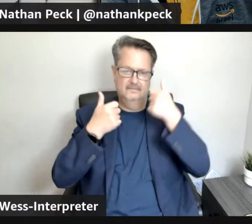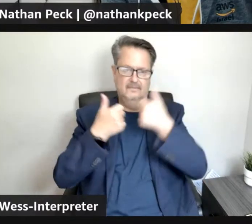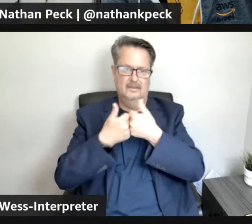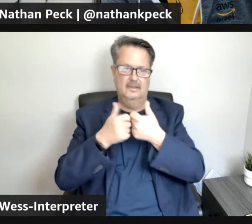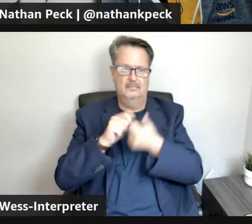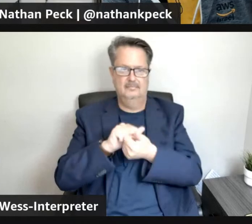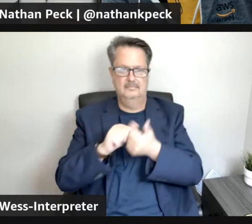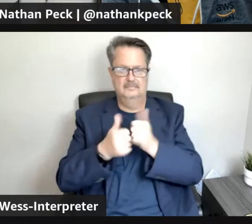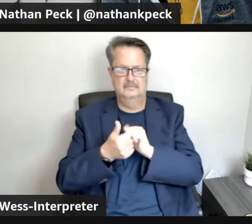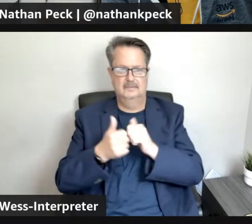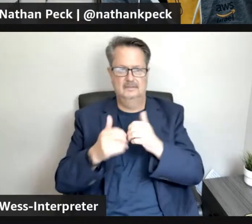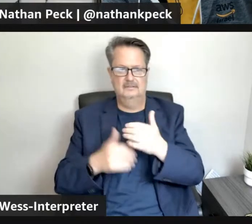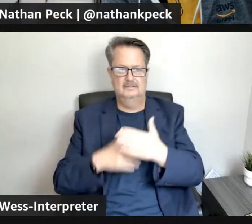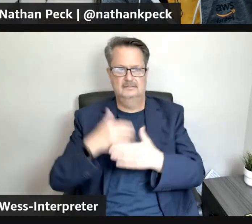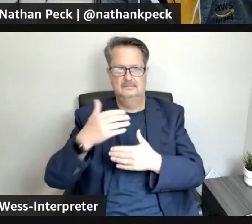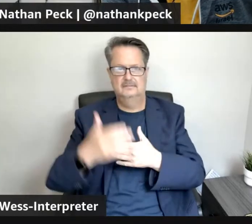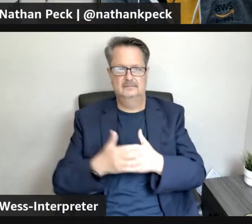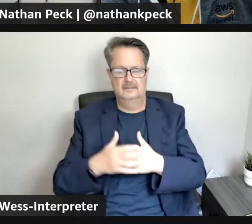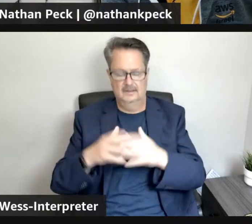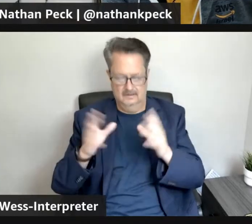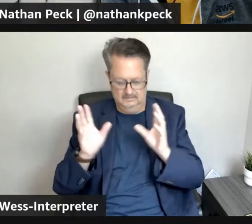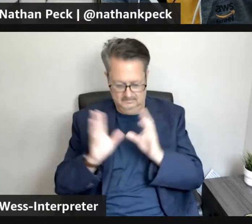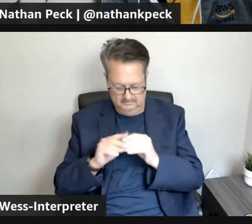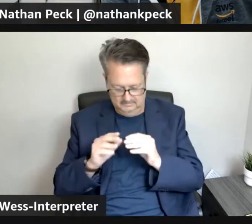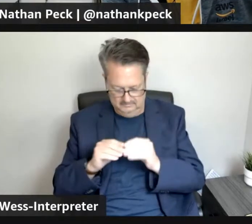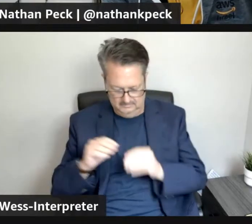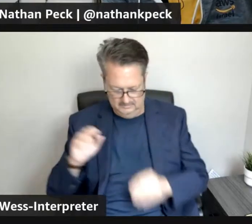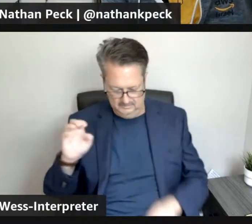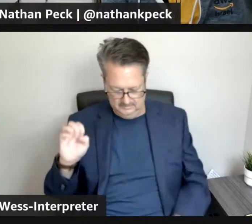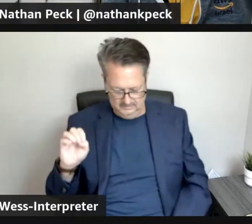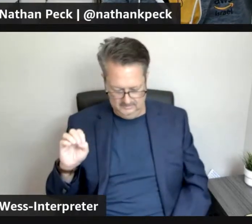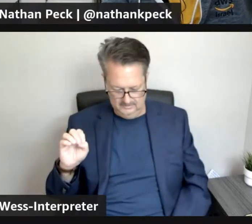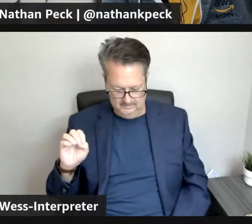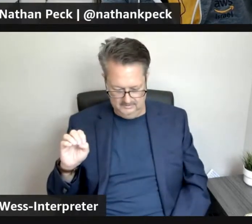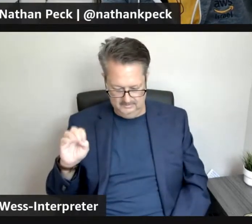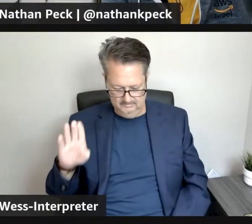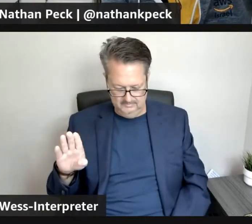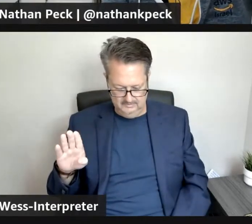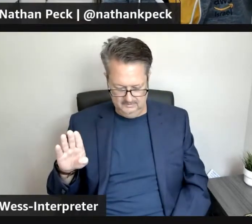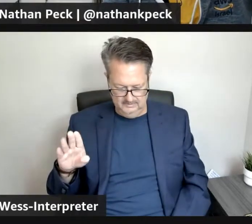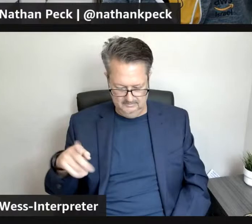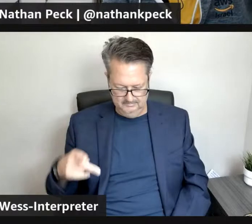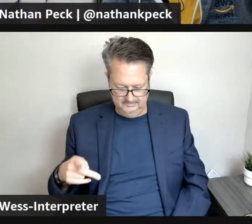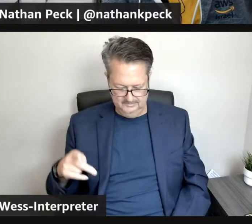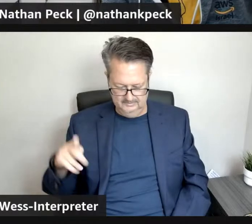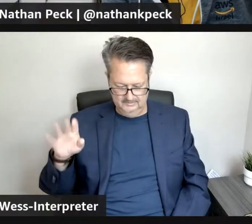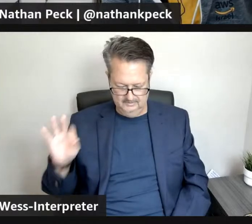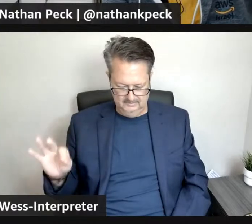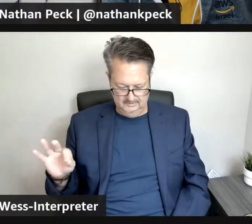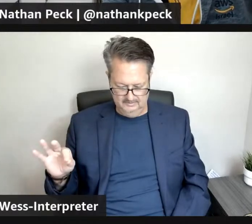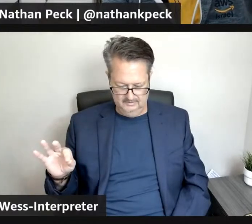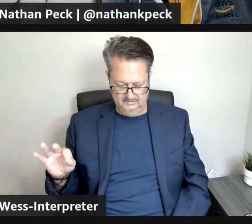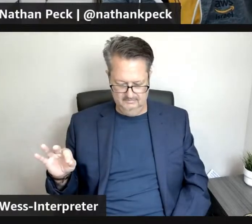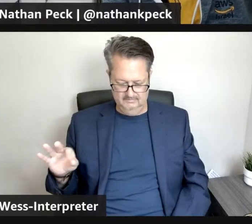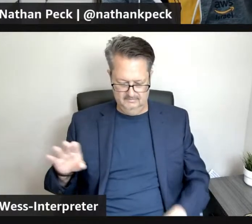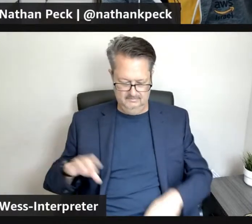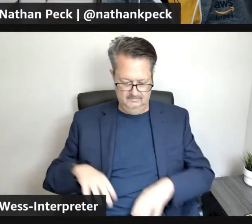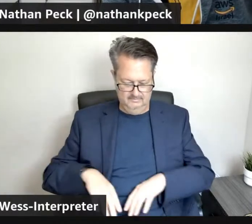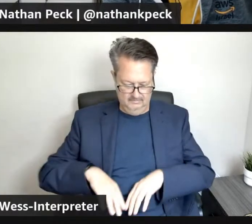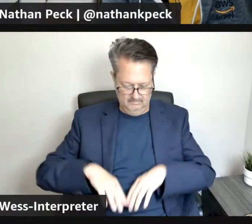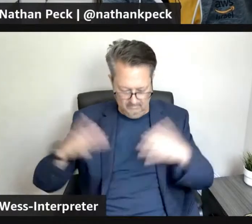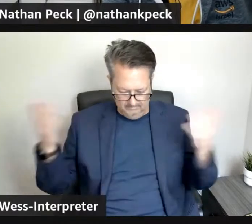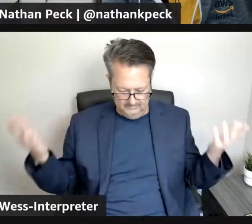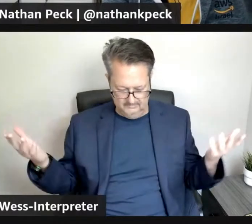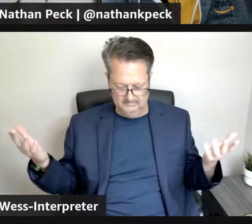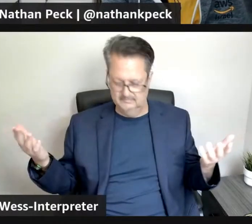we have a session about eBPF, which, if you're familiar with OpenTelemetry and eBPF,